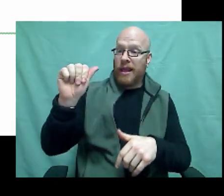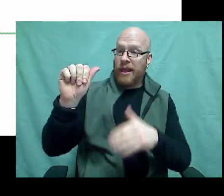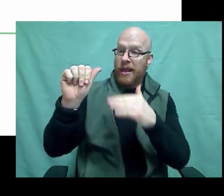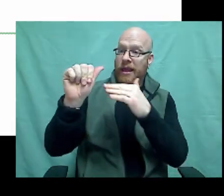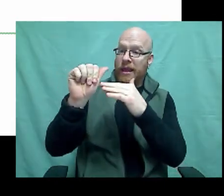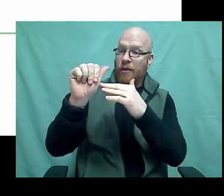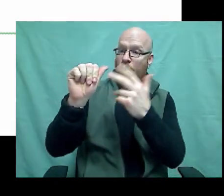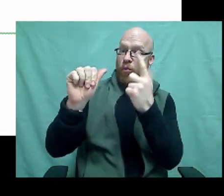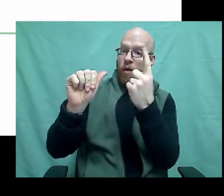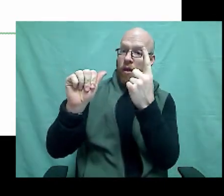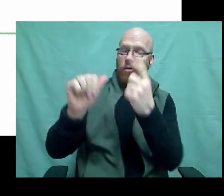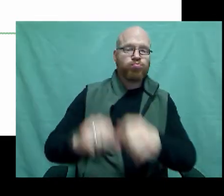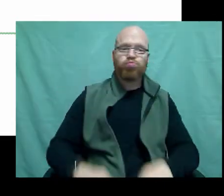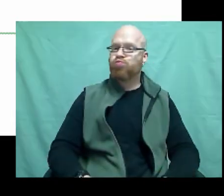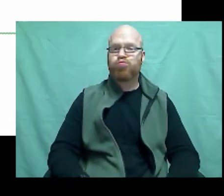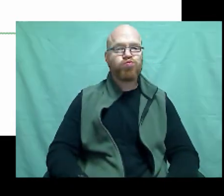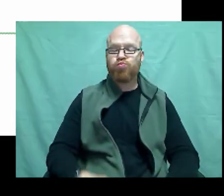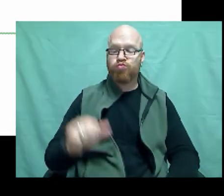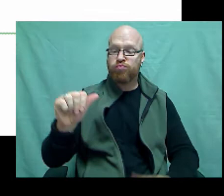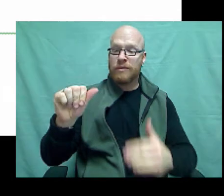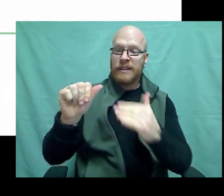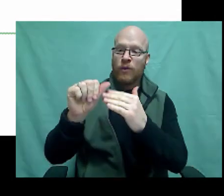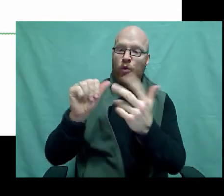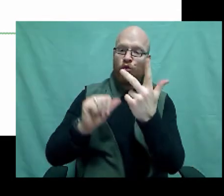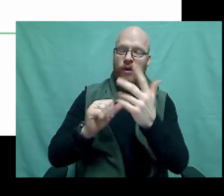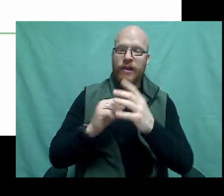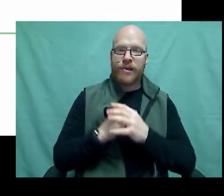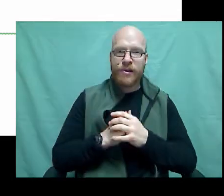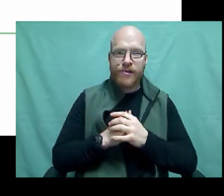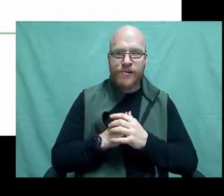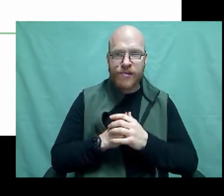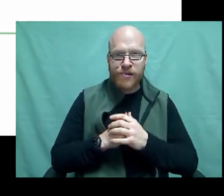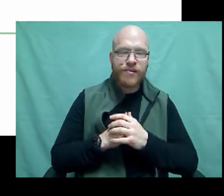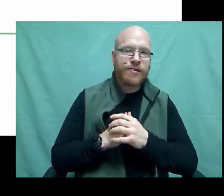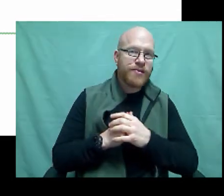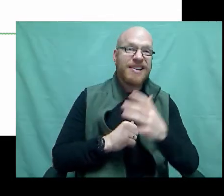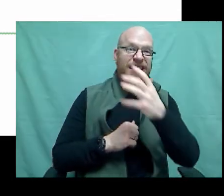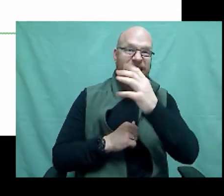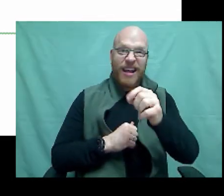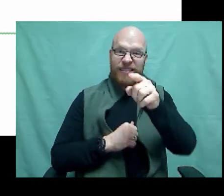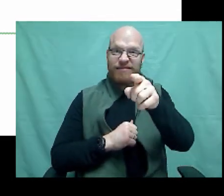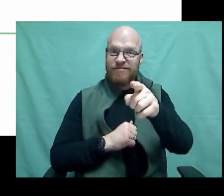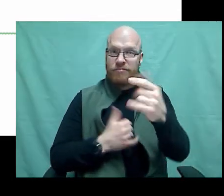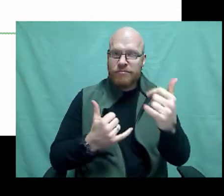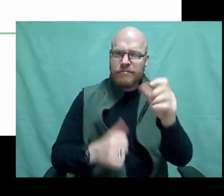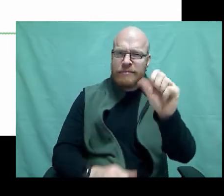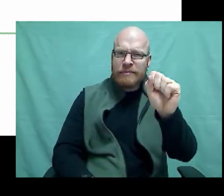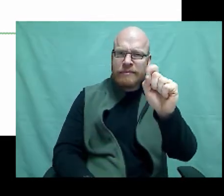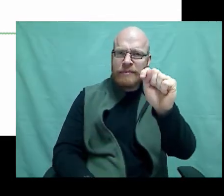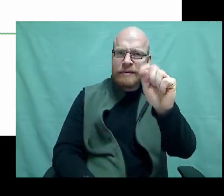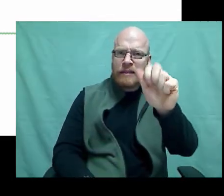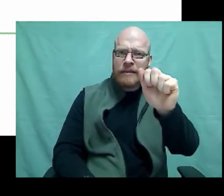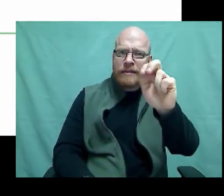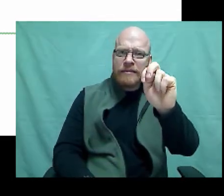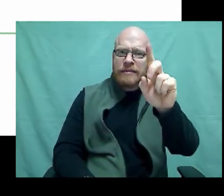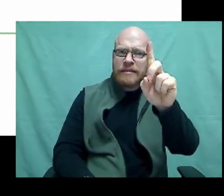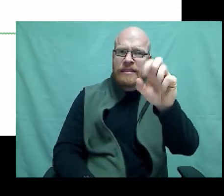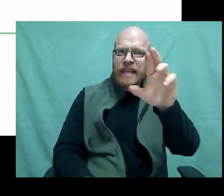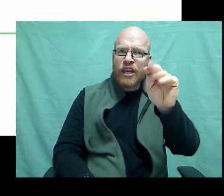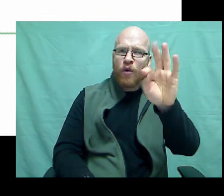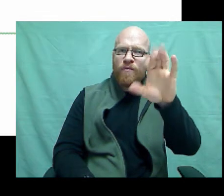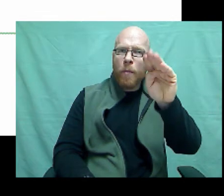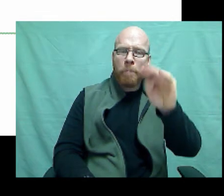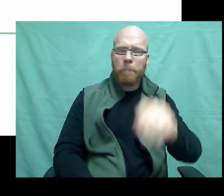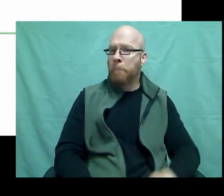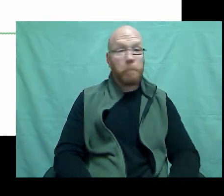term does not equal, the coefficient is not 1, it's 3. Now, as we